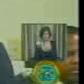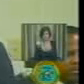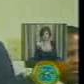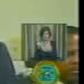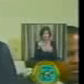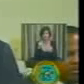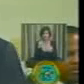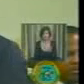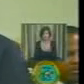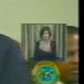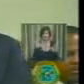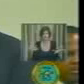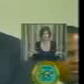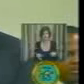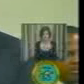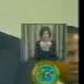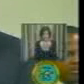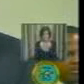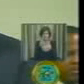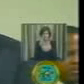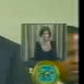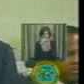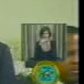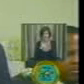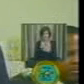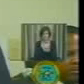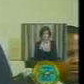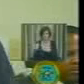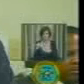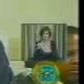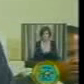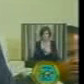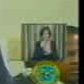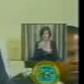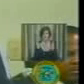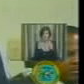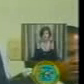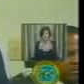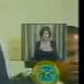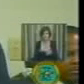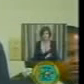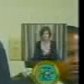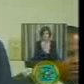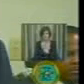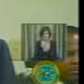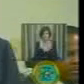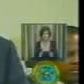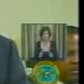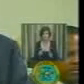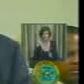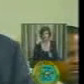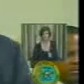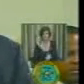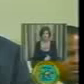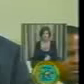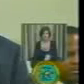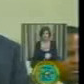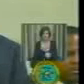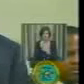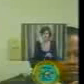can total over $700 million, which can be shovel-ready and provide jobs across our territory.